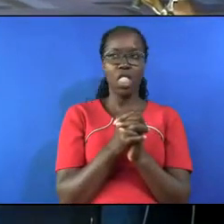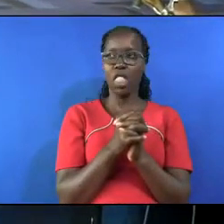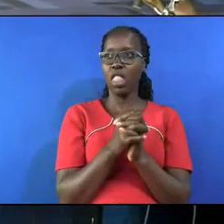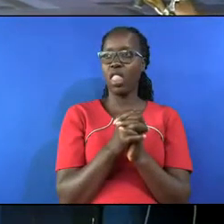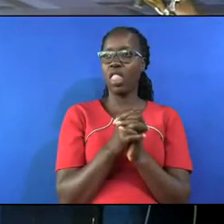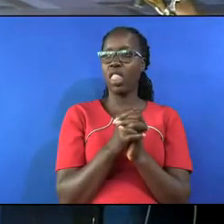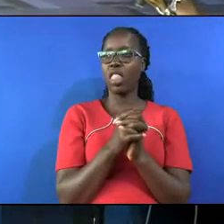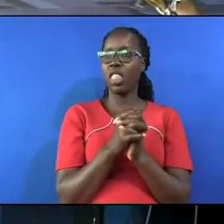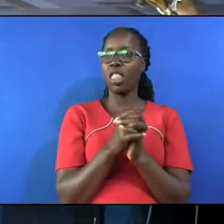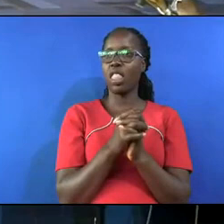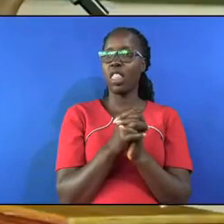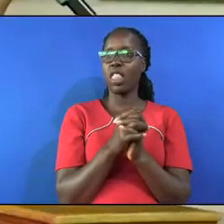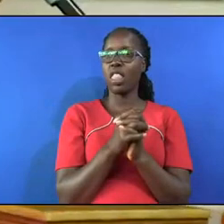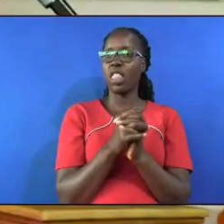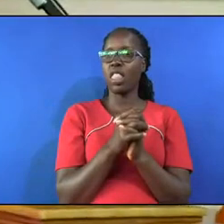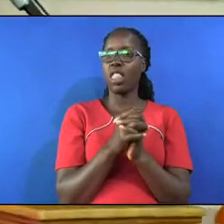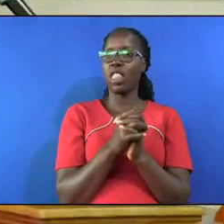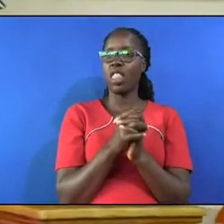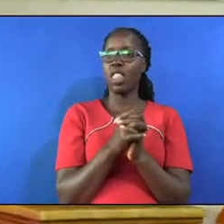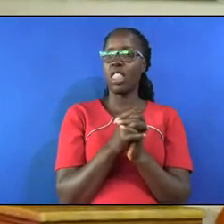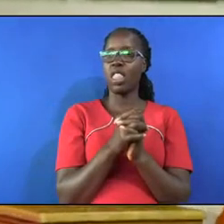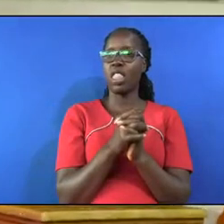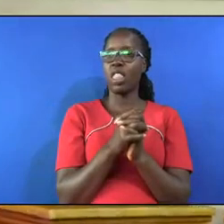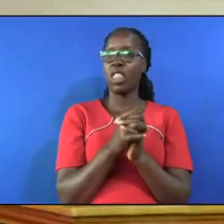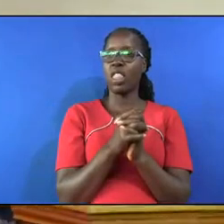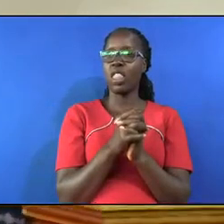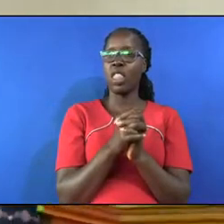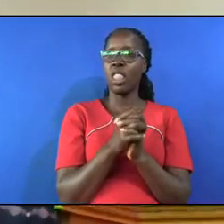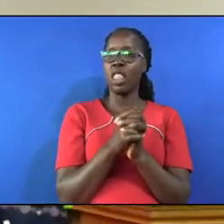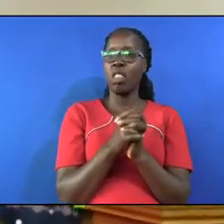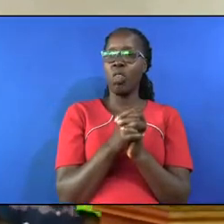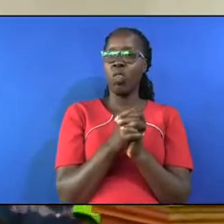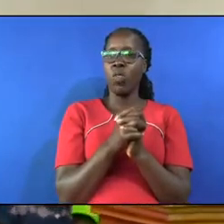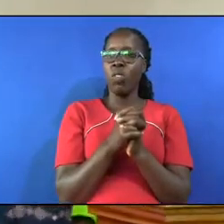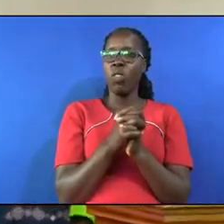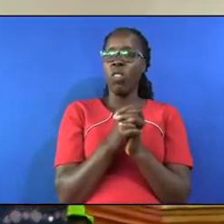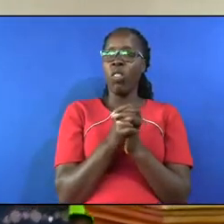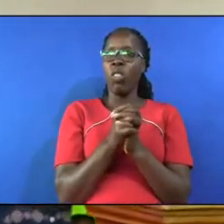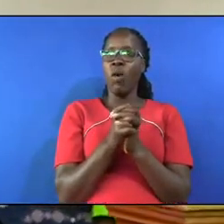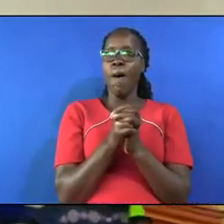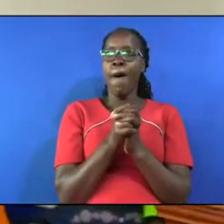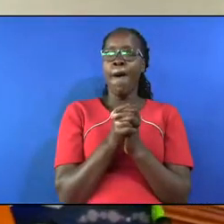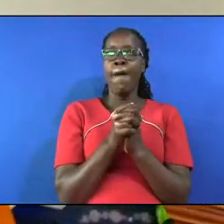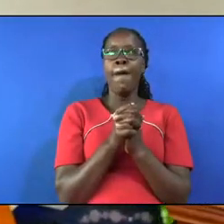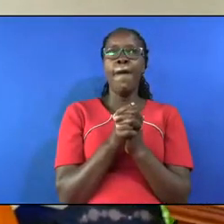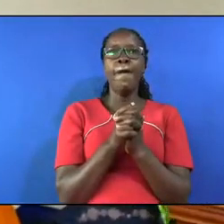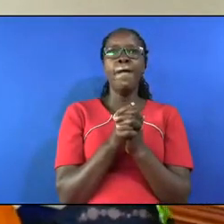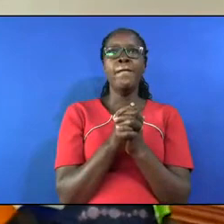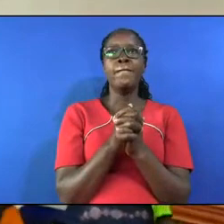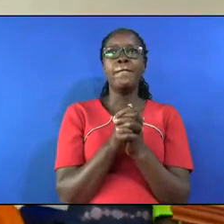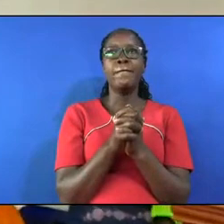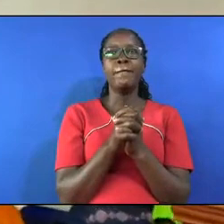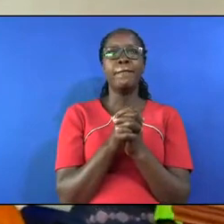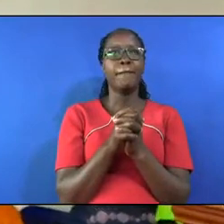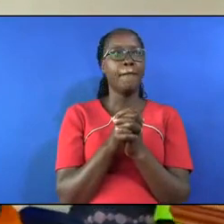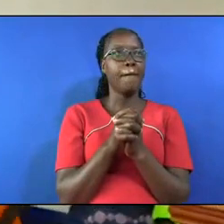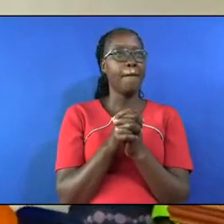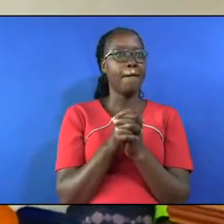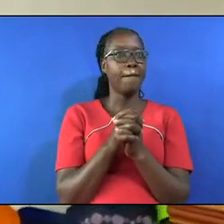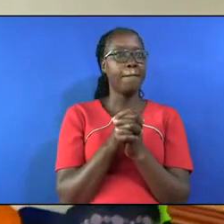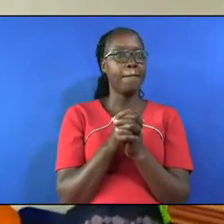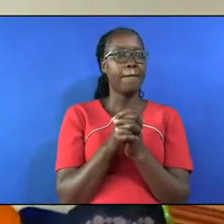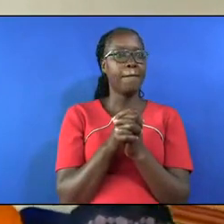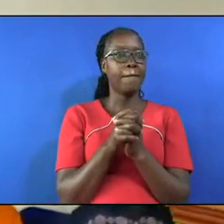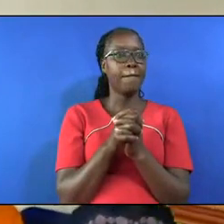it. Yeah, Galatians 5:22. You, yeah. Yes, you.